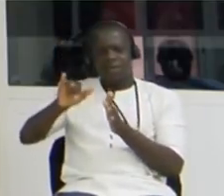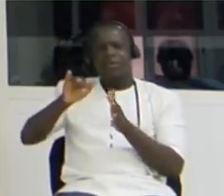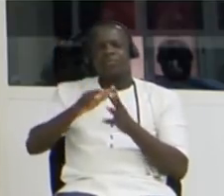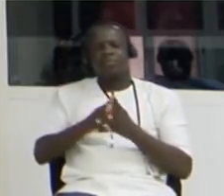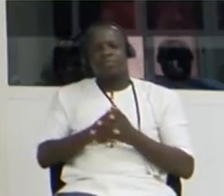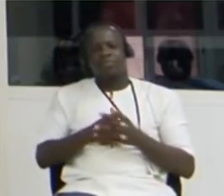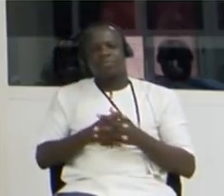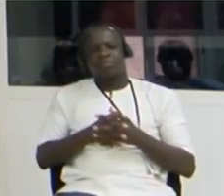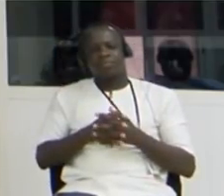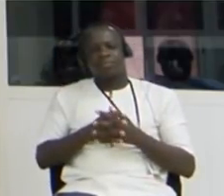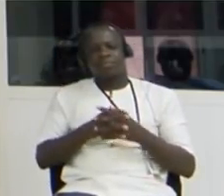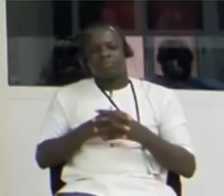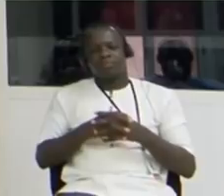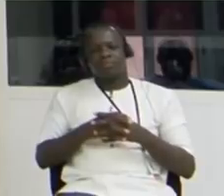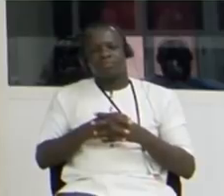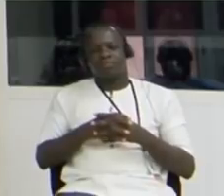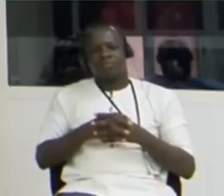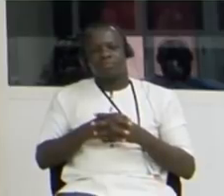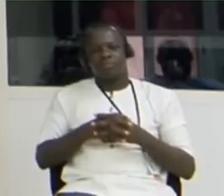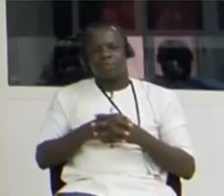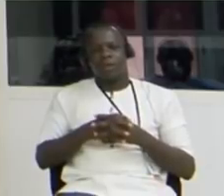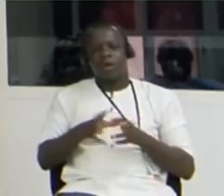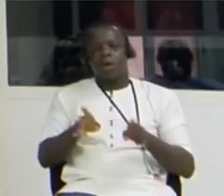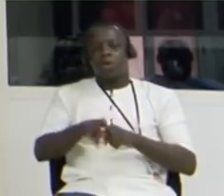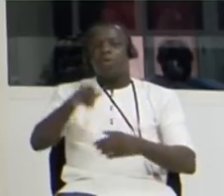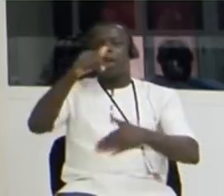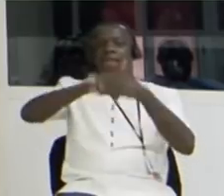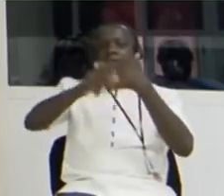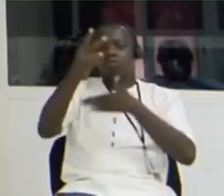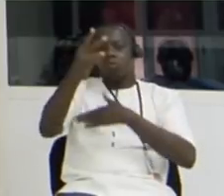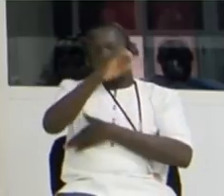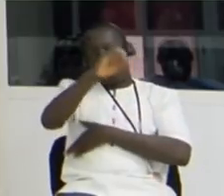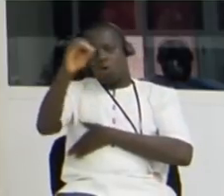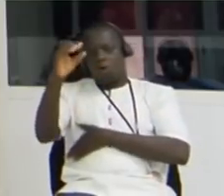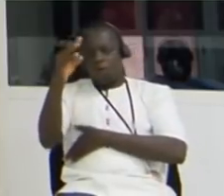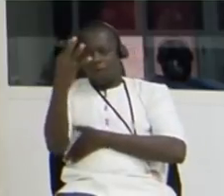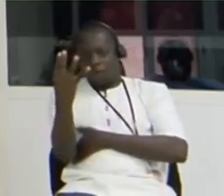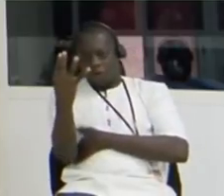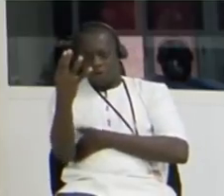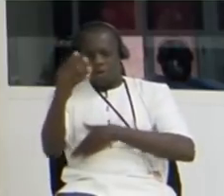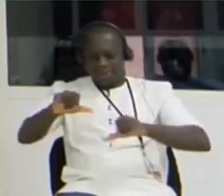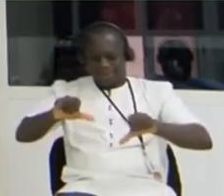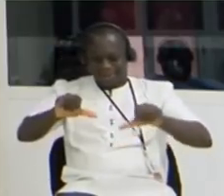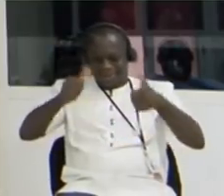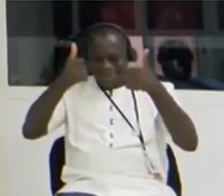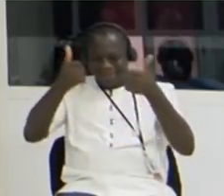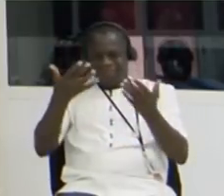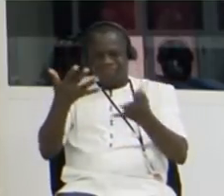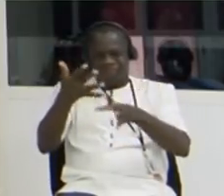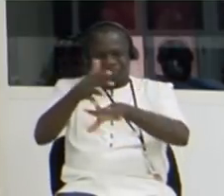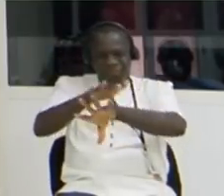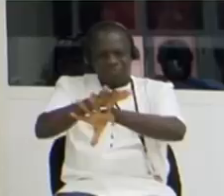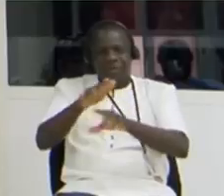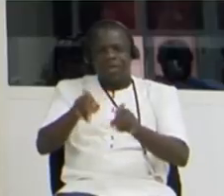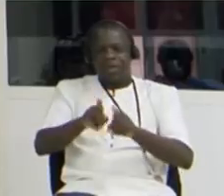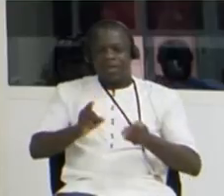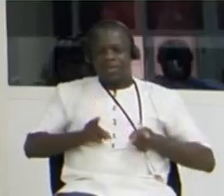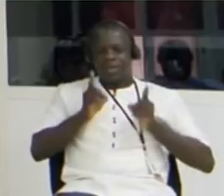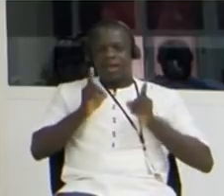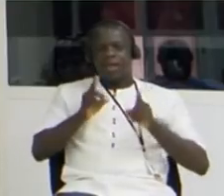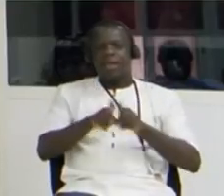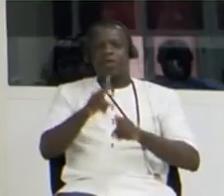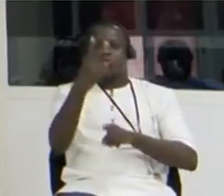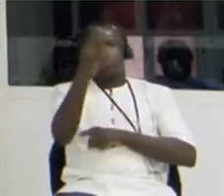Yes, gender was in our 2004, that's where we started to mainstream gender. The 2004 to